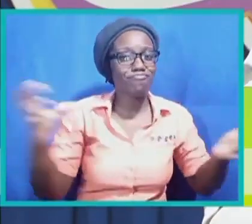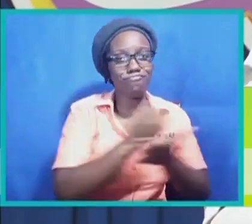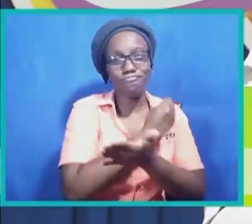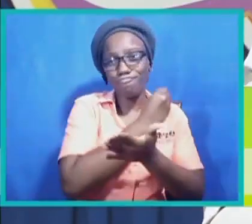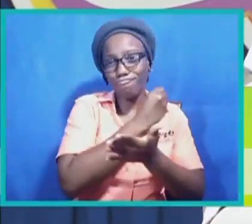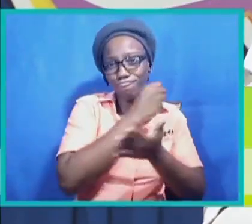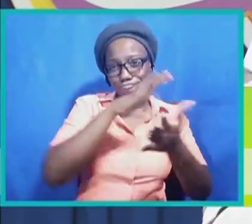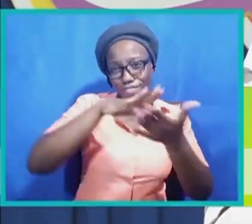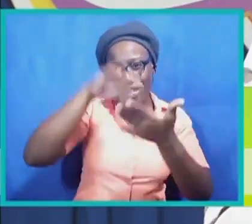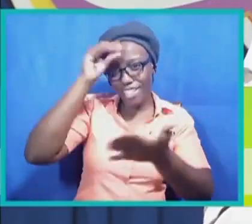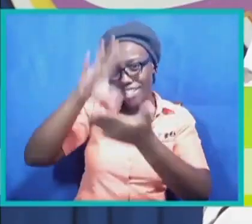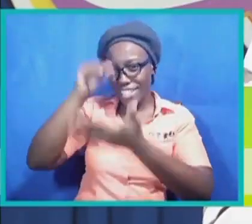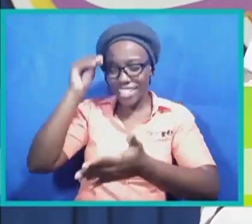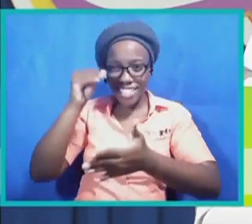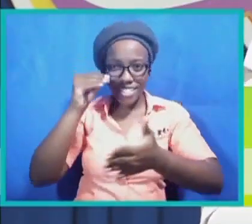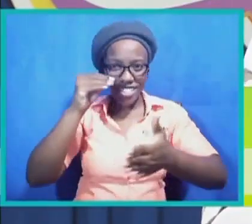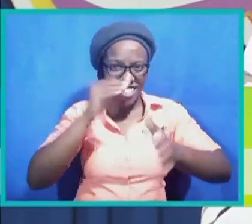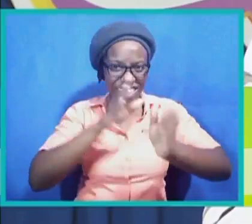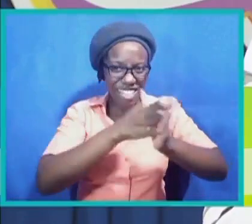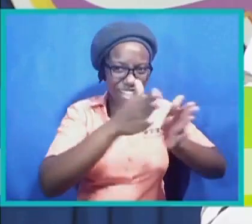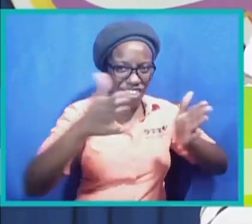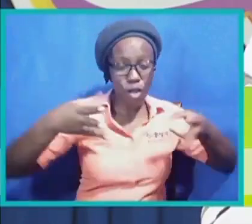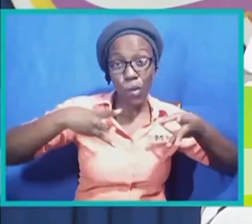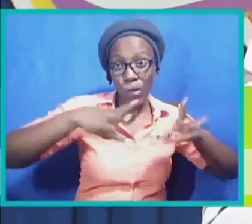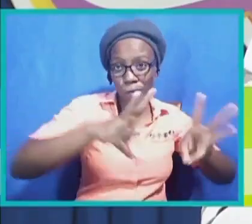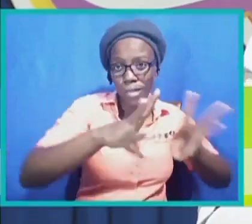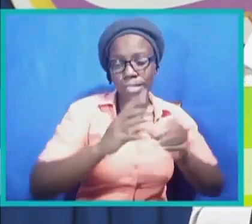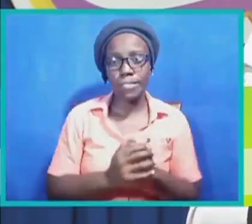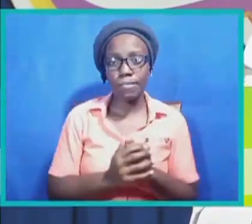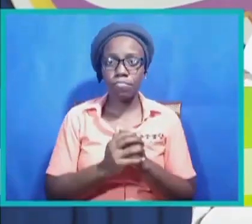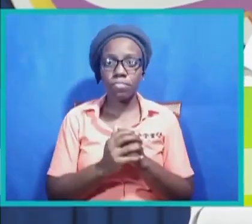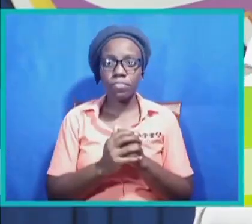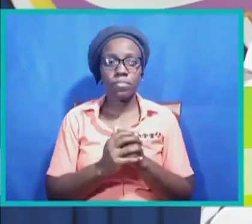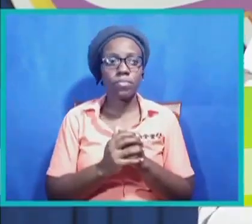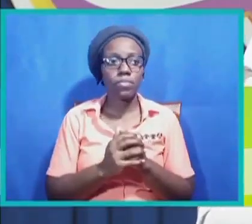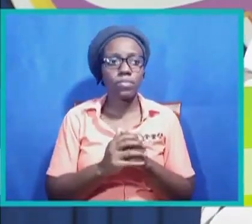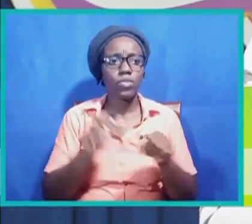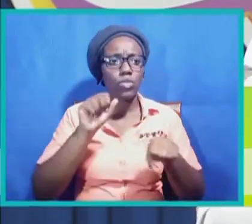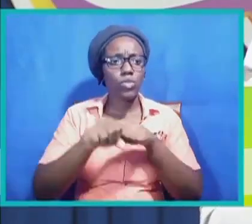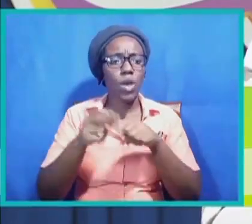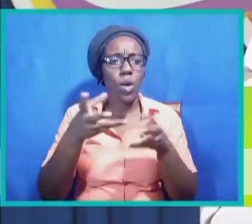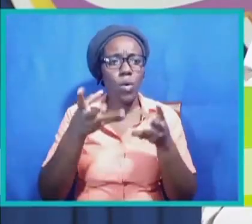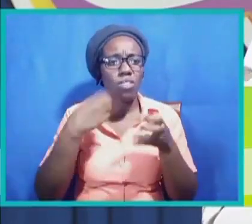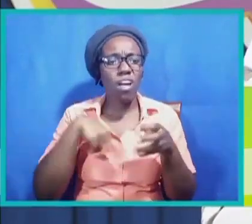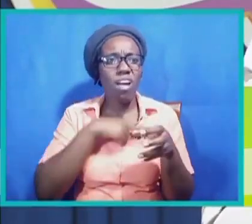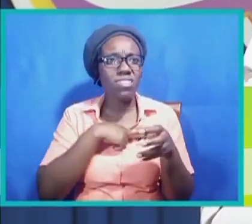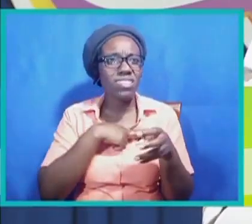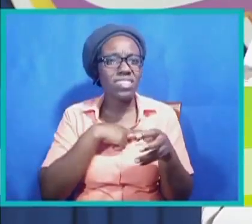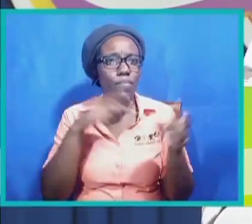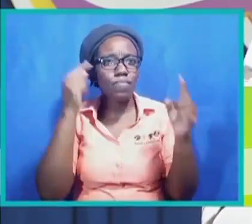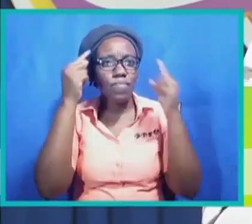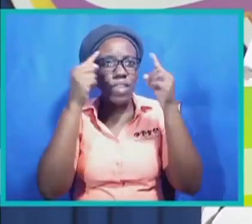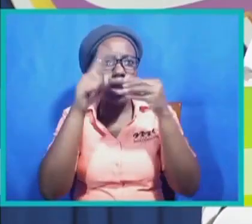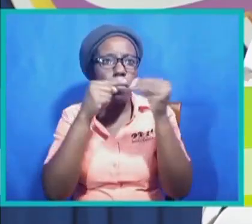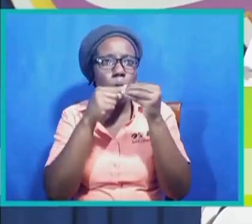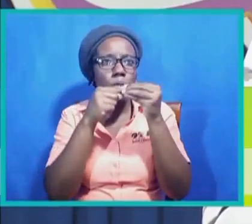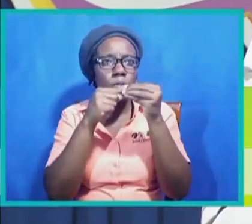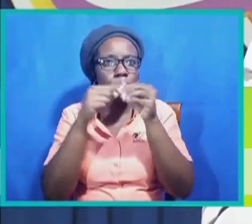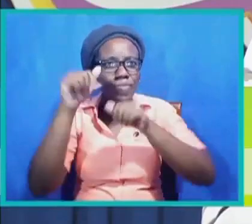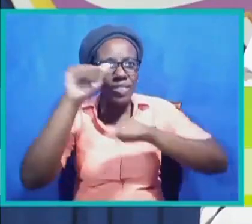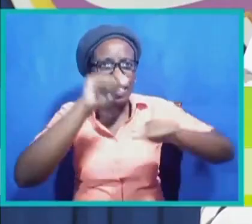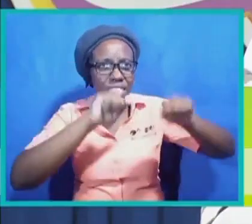sort of evidence-based approach, a scientific approach to what teachers have been doing so that we